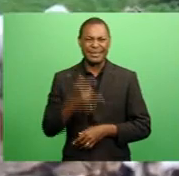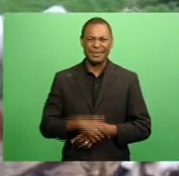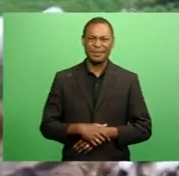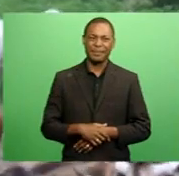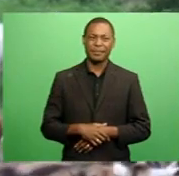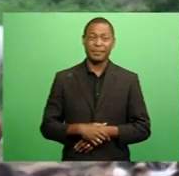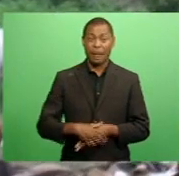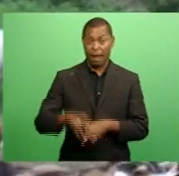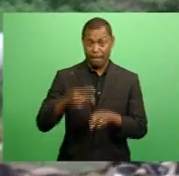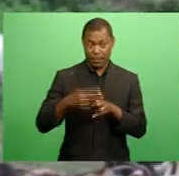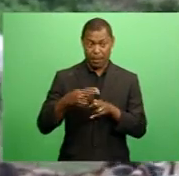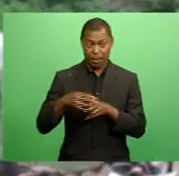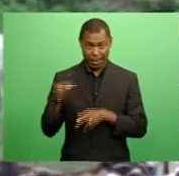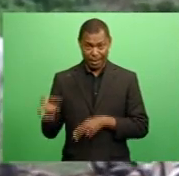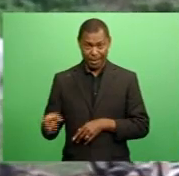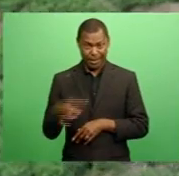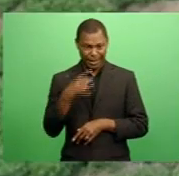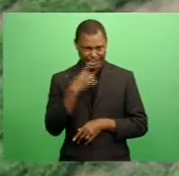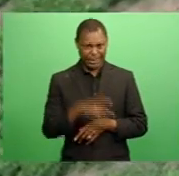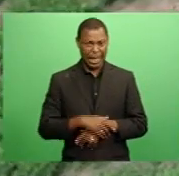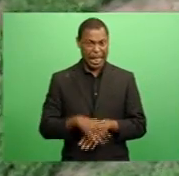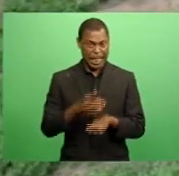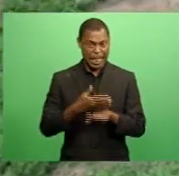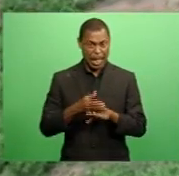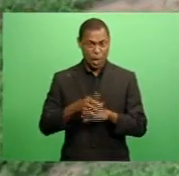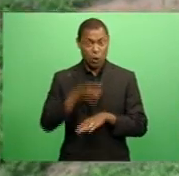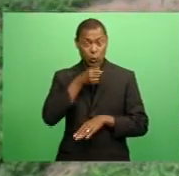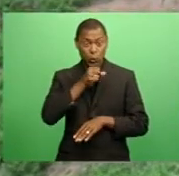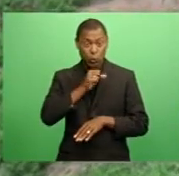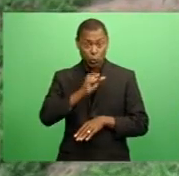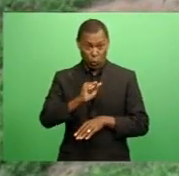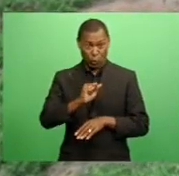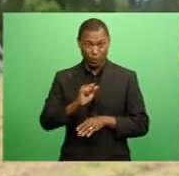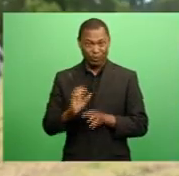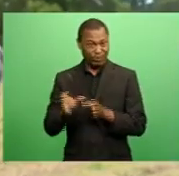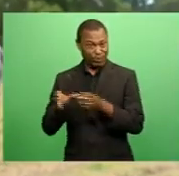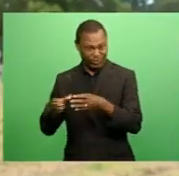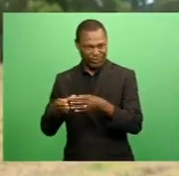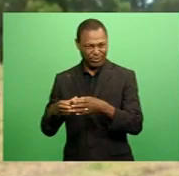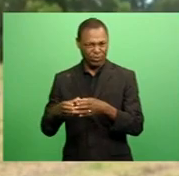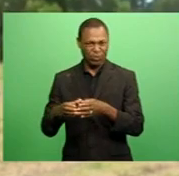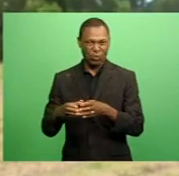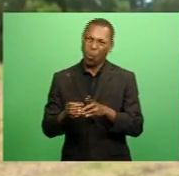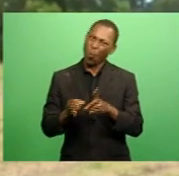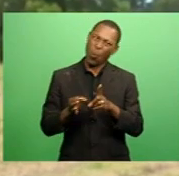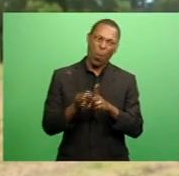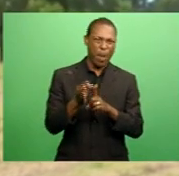Sakasaya says the new goat breed will help them increase their livestock.